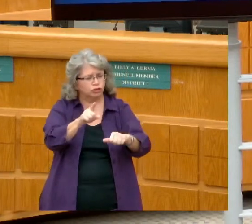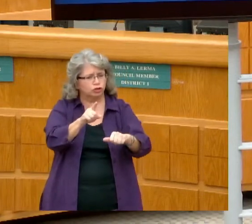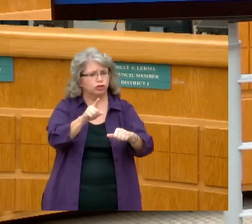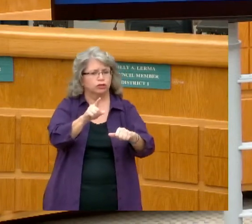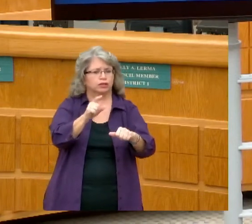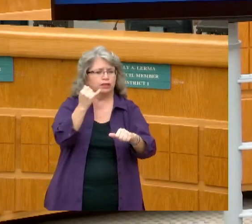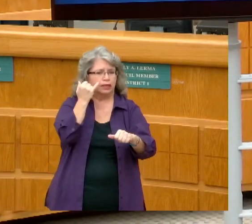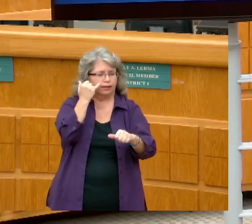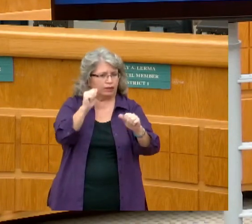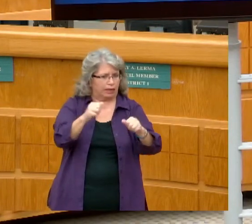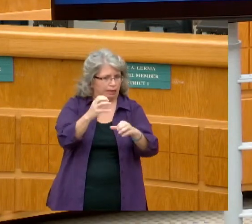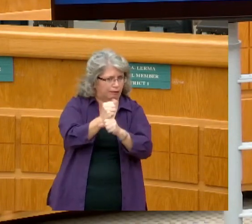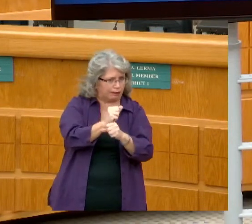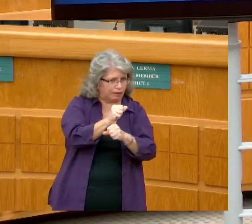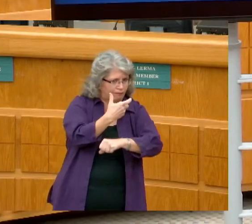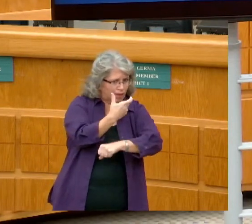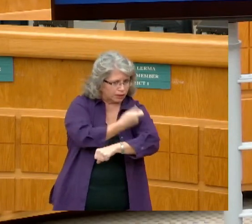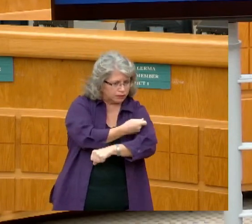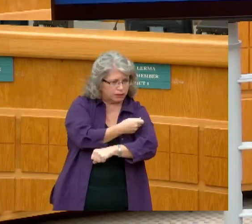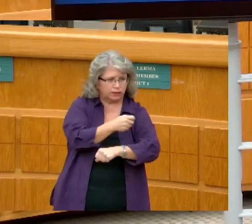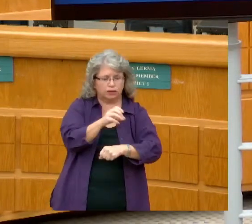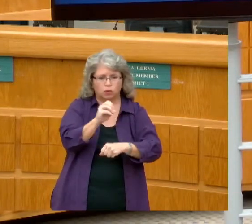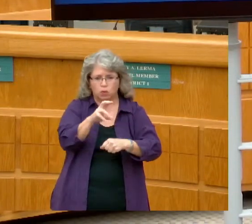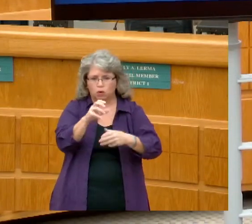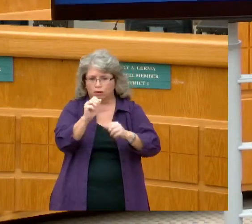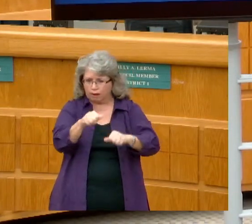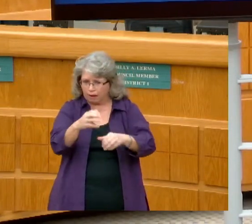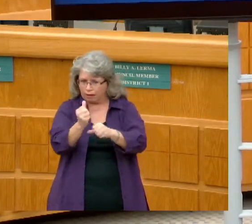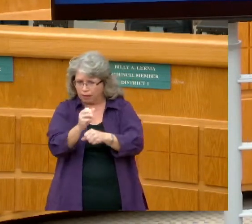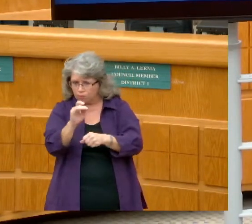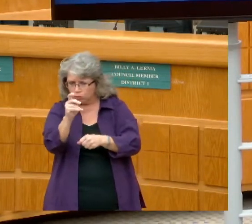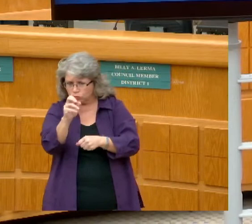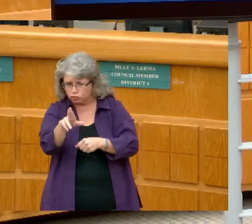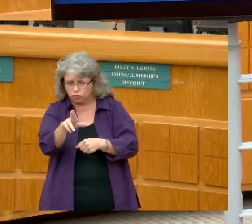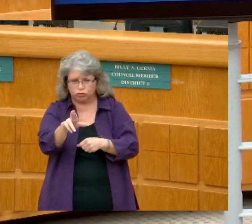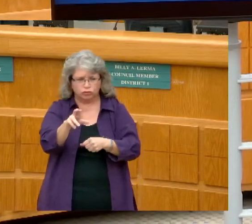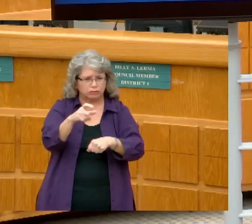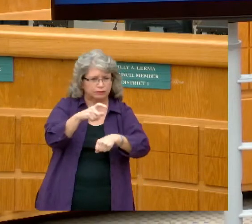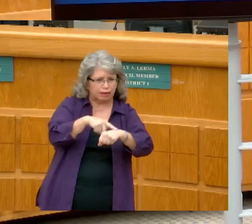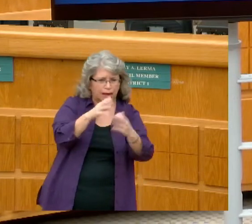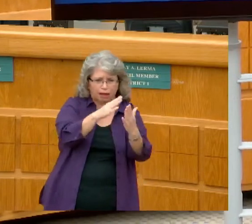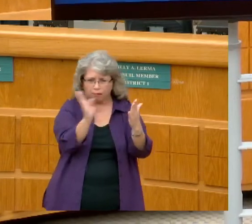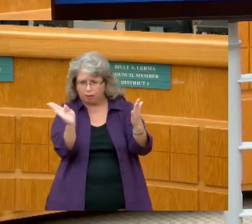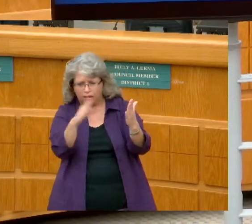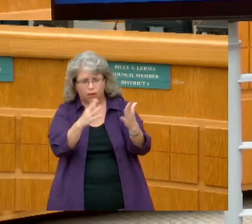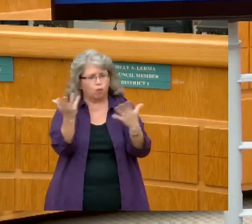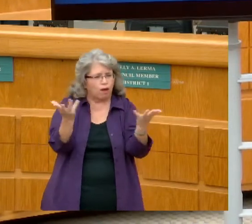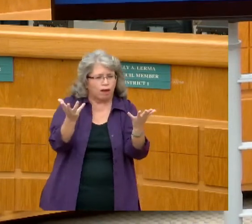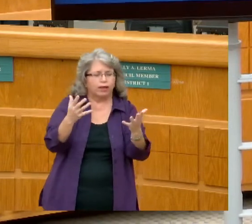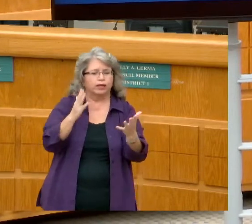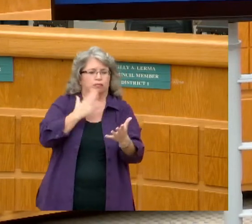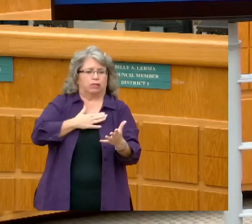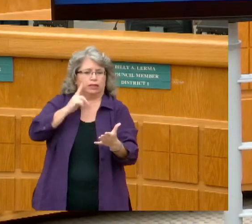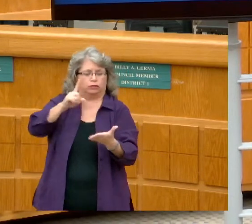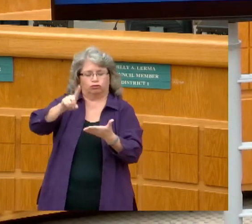the age of your children, or the period of time between vaccines, please visit